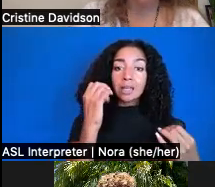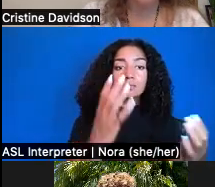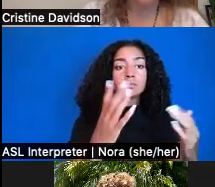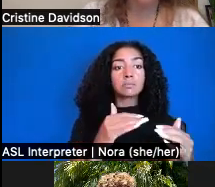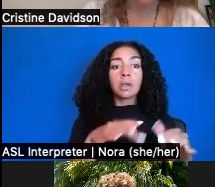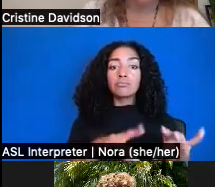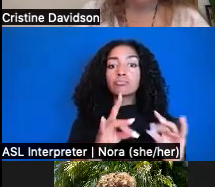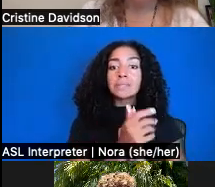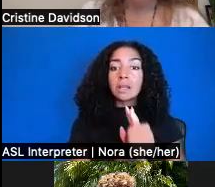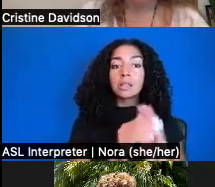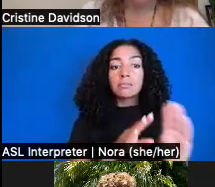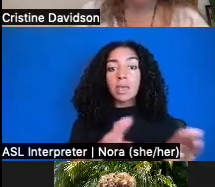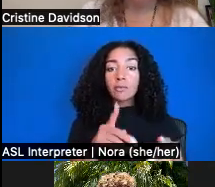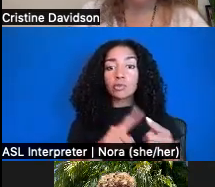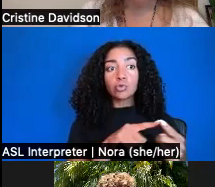in community.